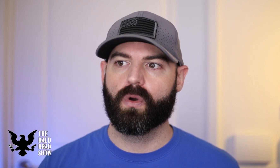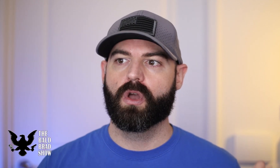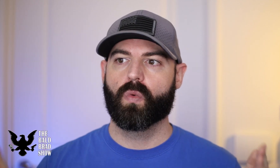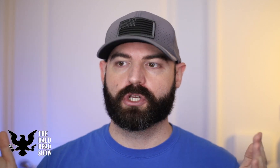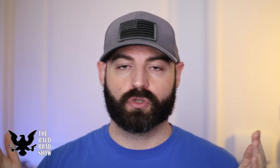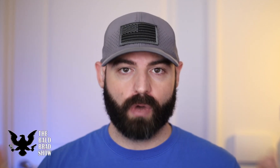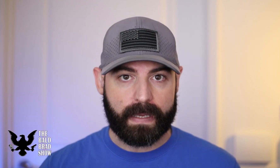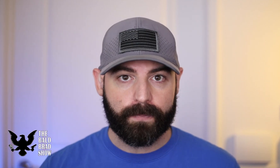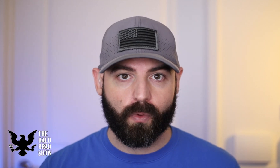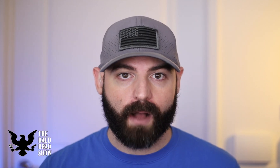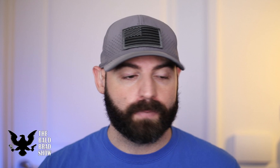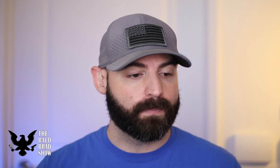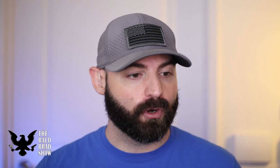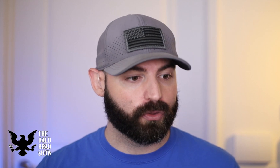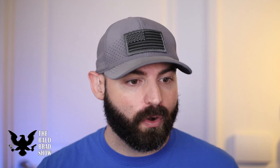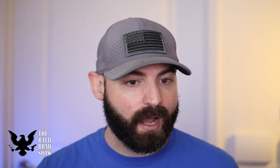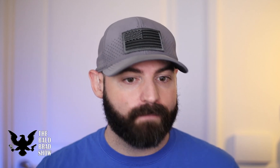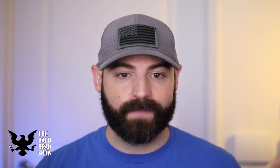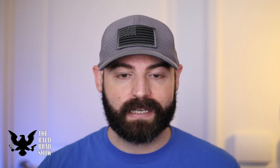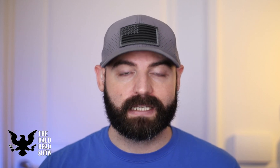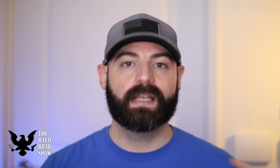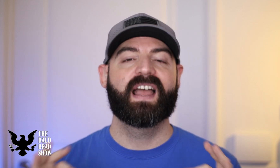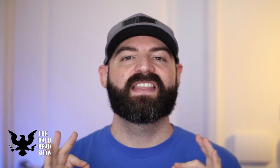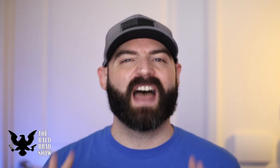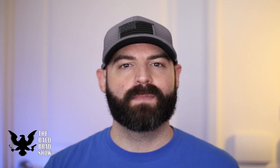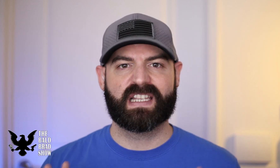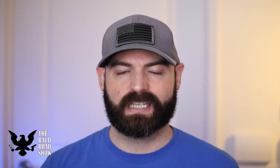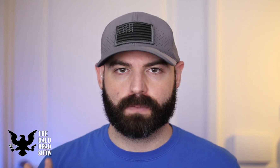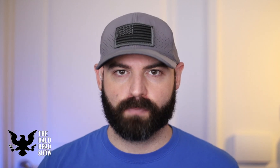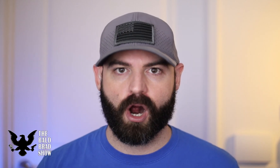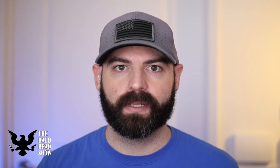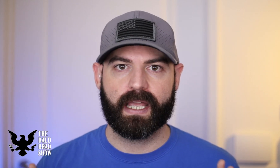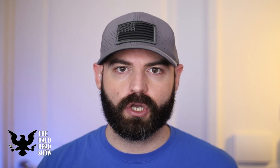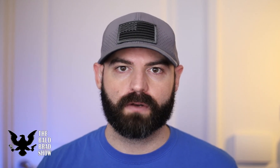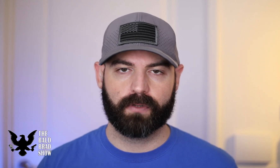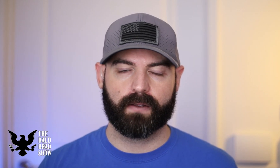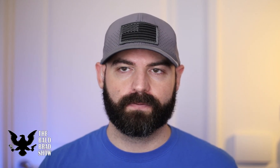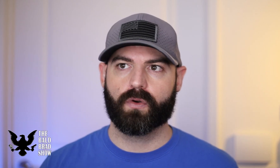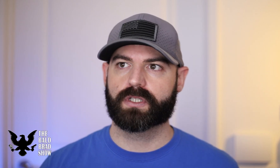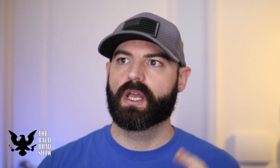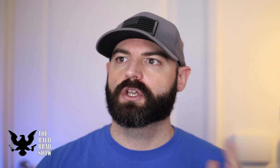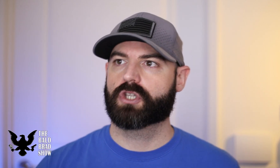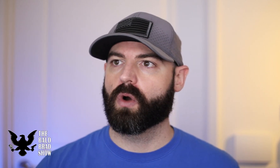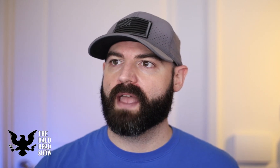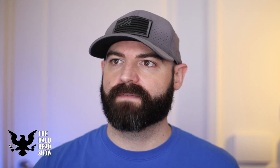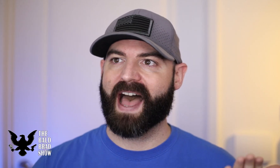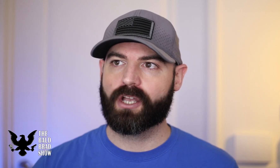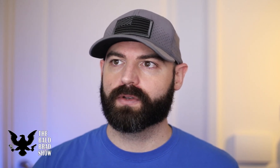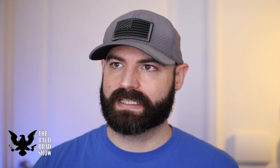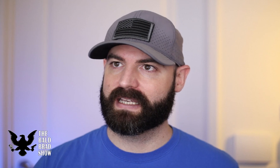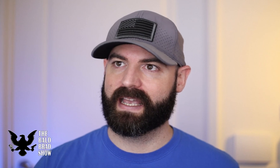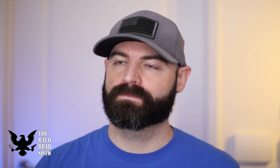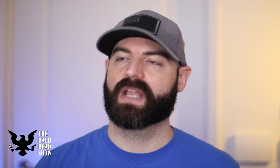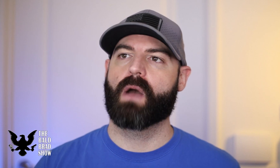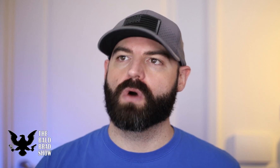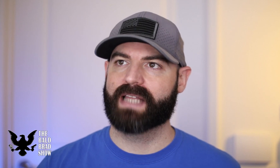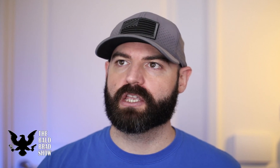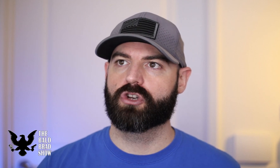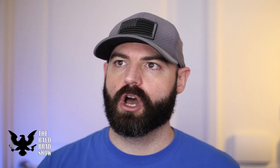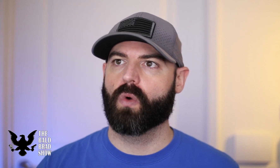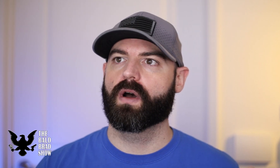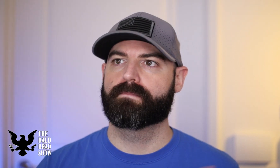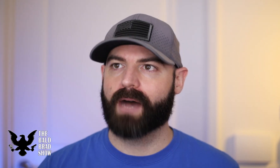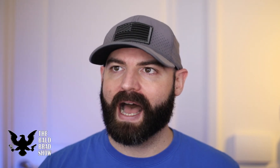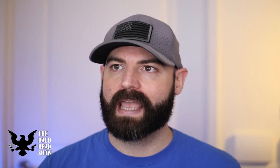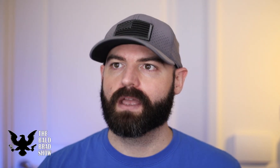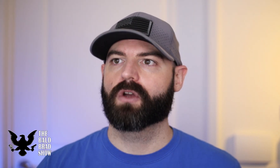coming out, which is what people want. People are throwing up, fainting. That means this is probably a good flick, folks. So if I go see it, I will let